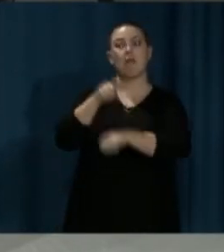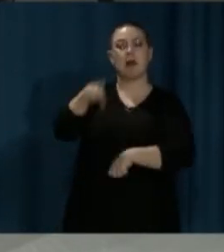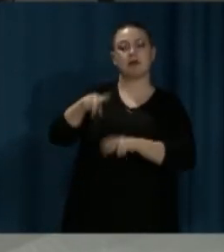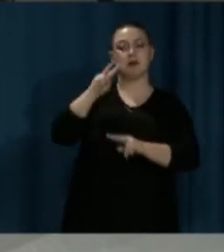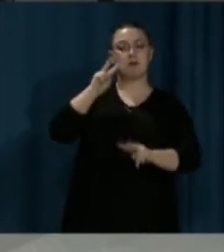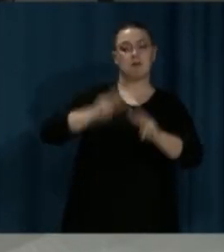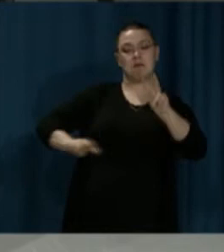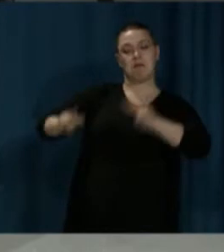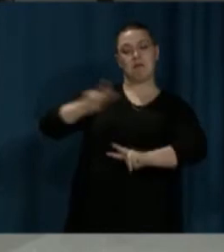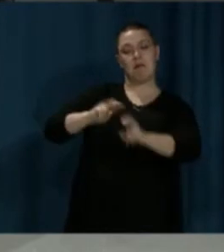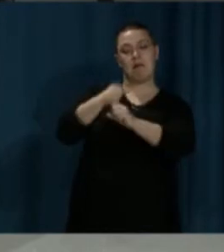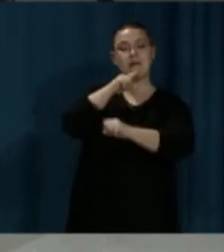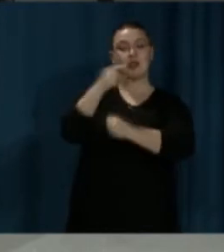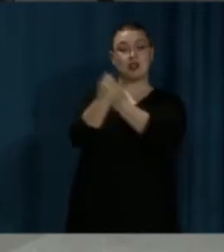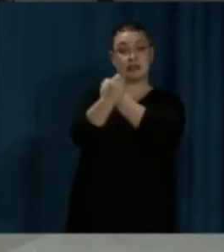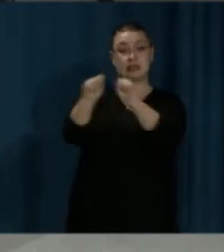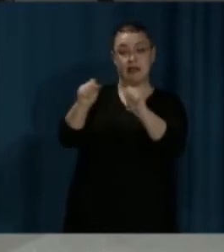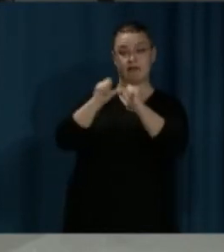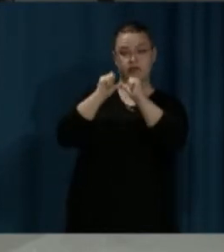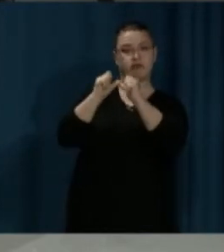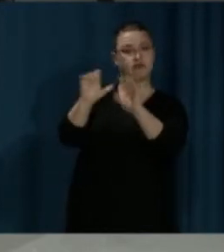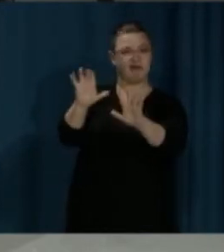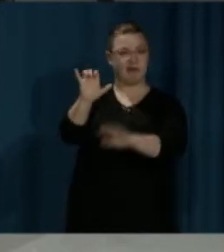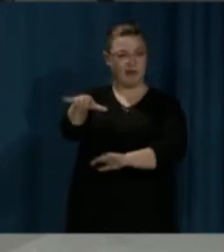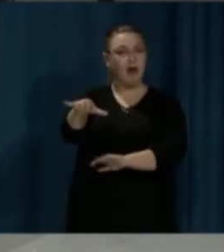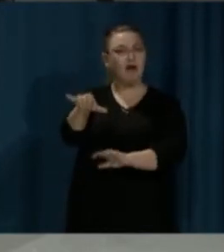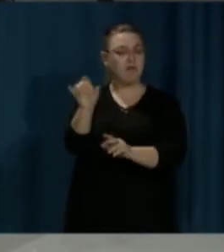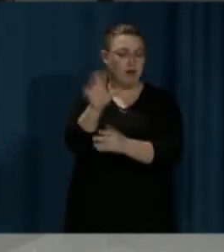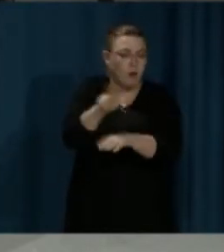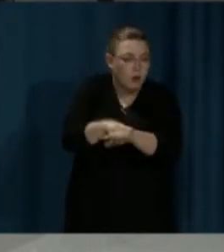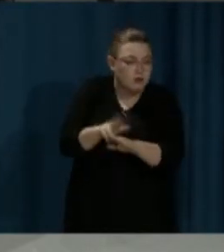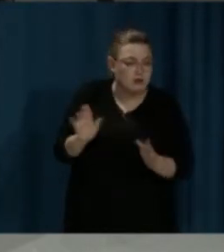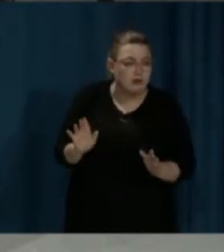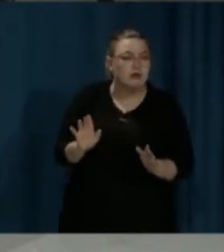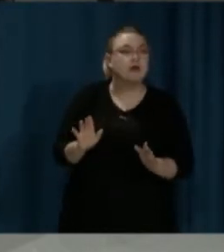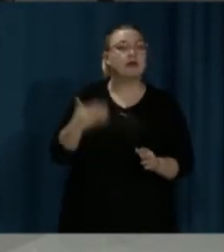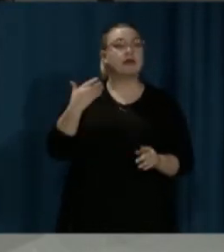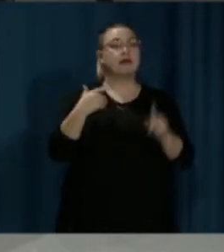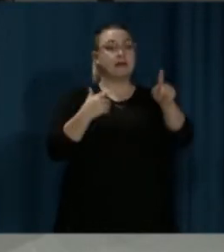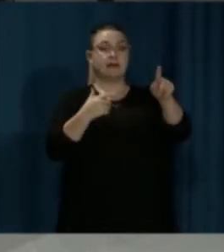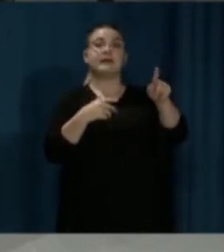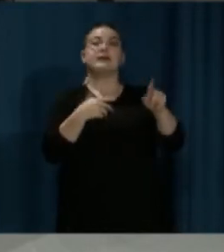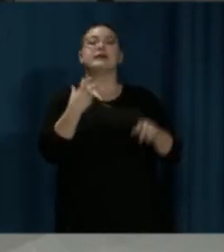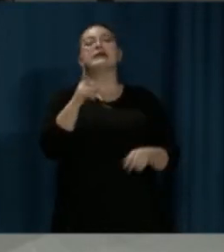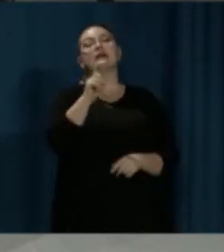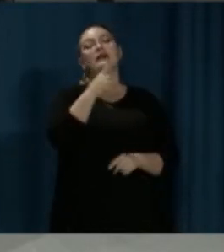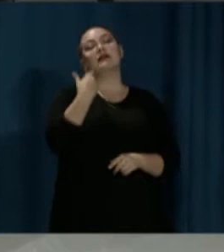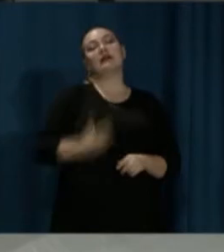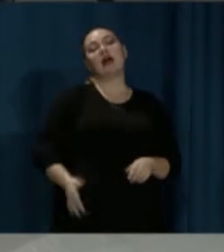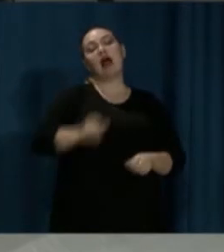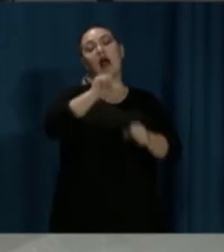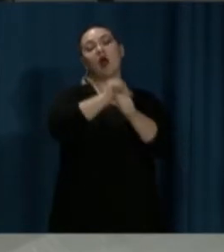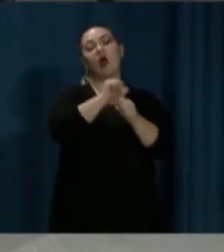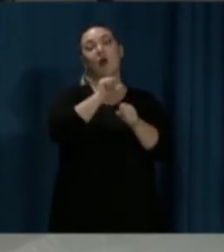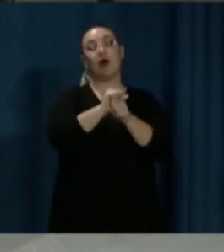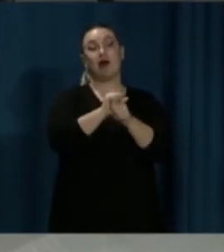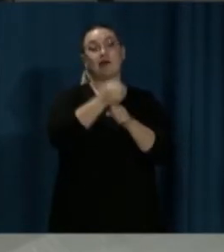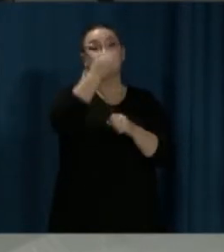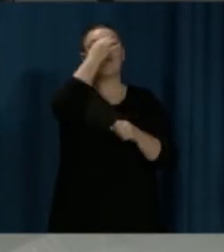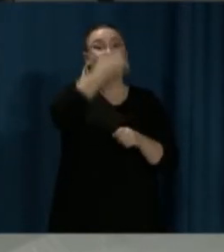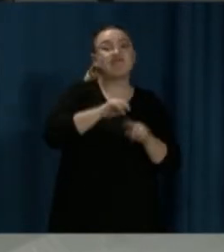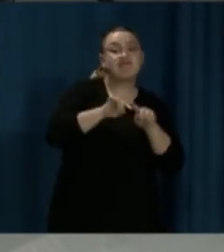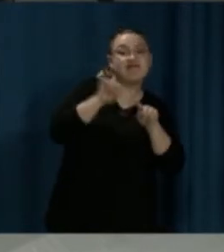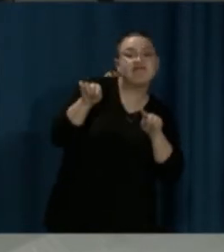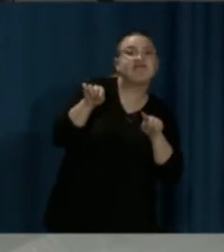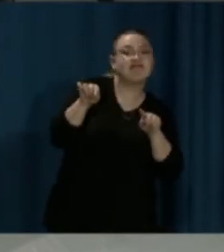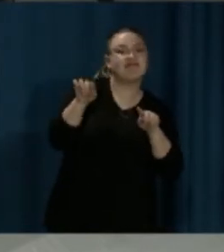to ensure the safety and security of that vote. You know, I work right across the street from the county building, and so for me, that wasn't an